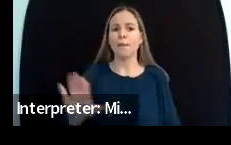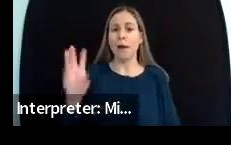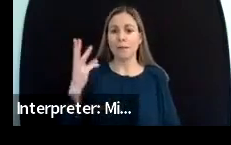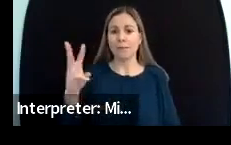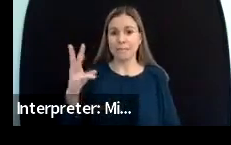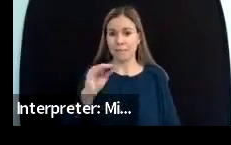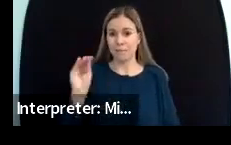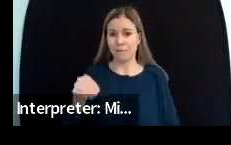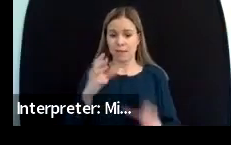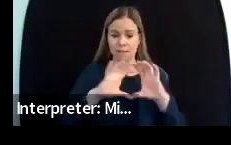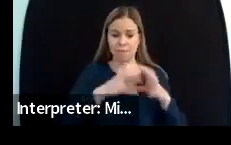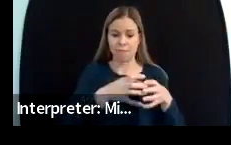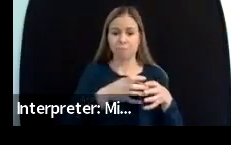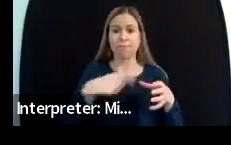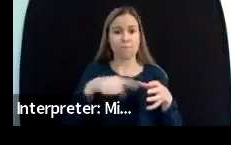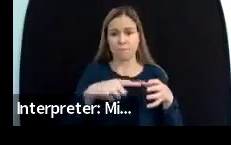are living in poverty.